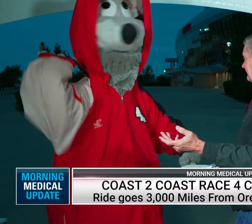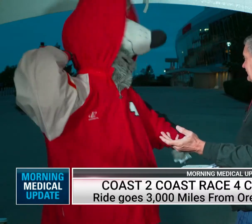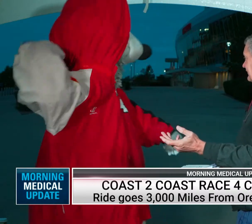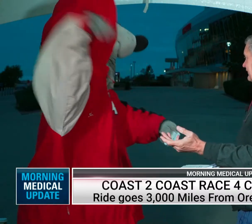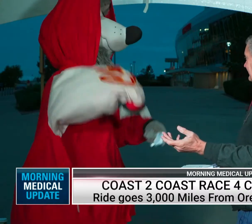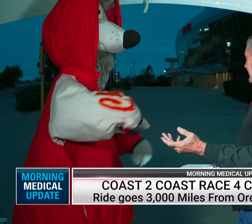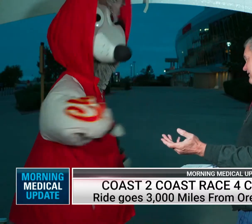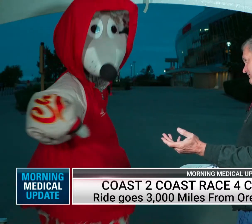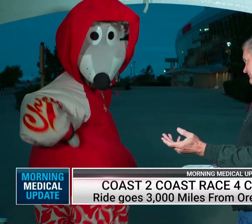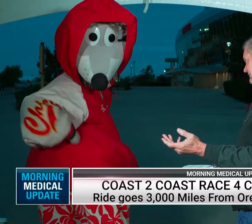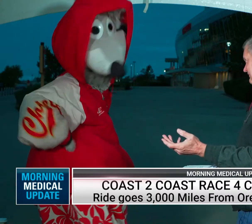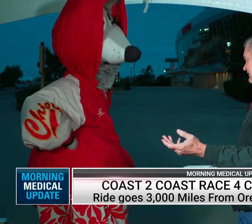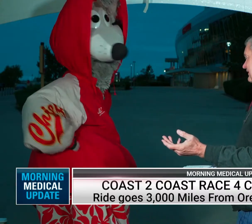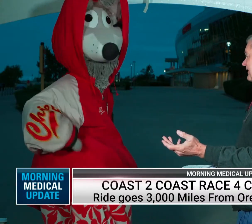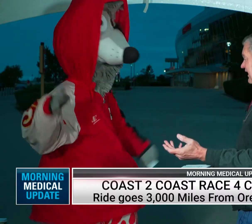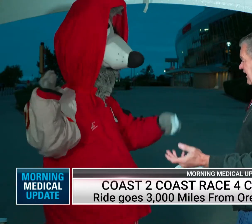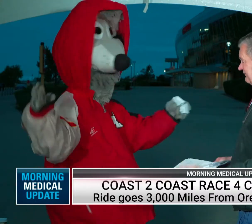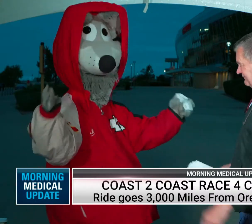them? No.